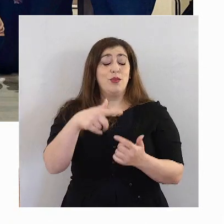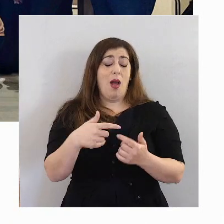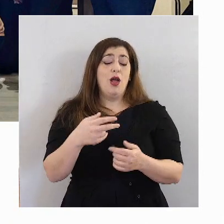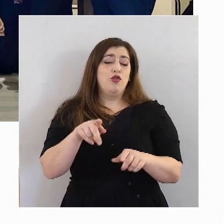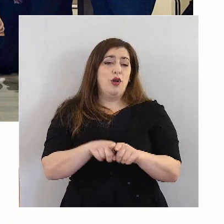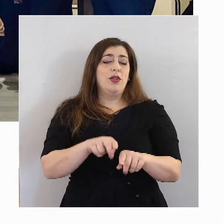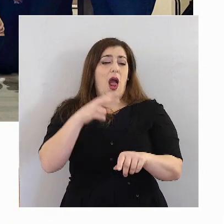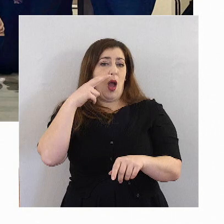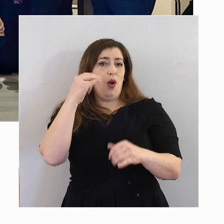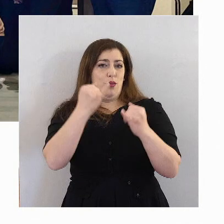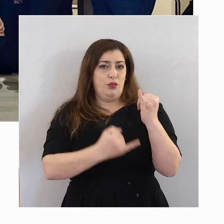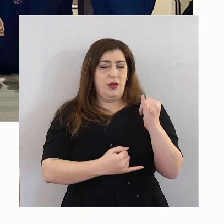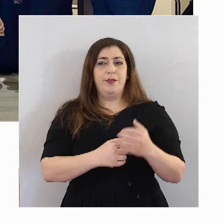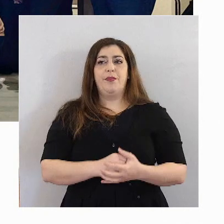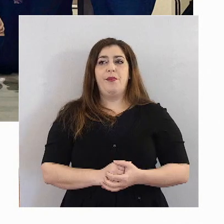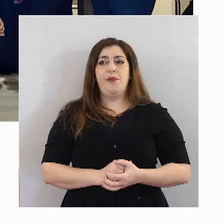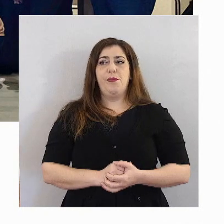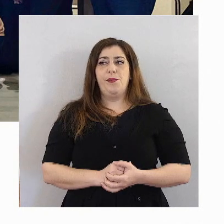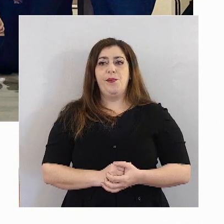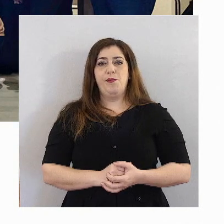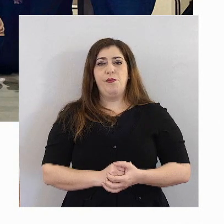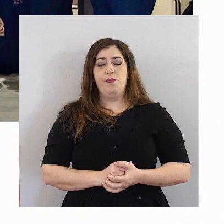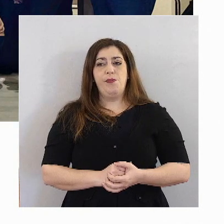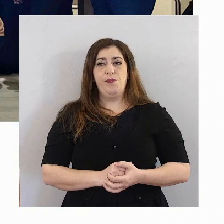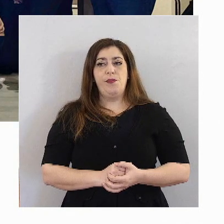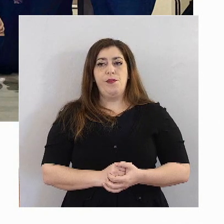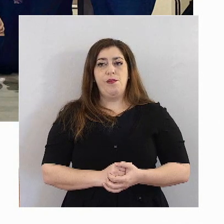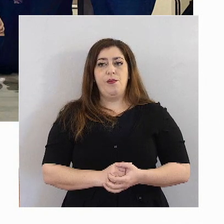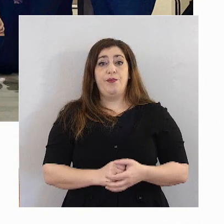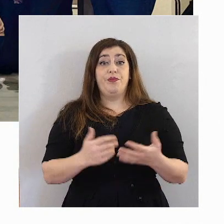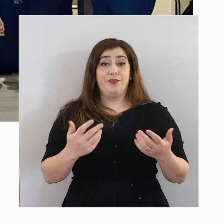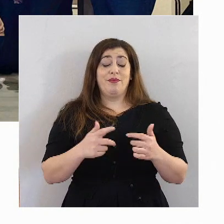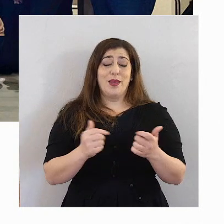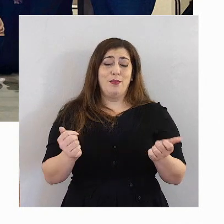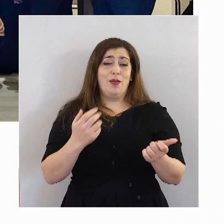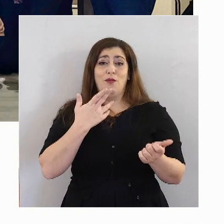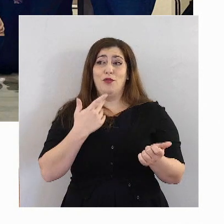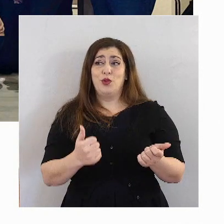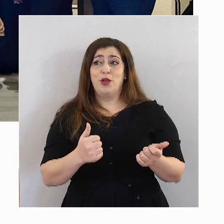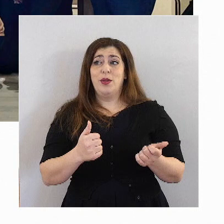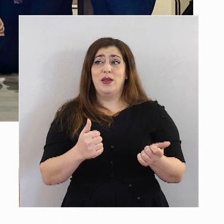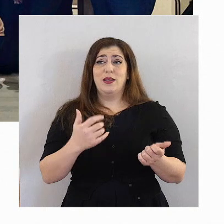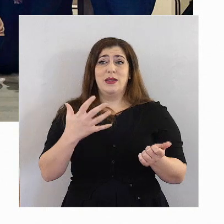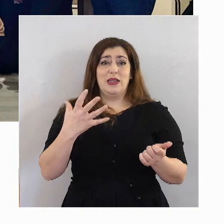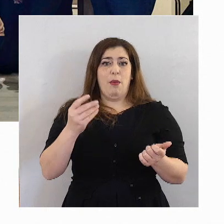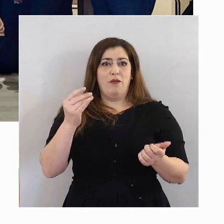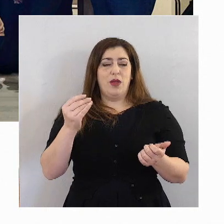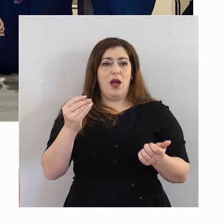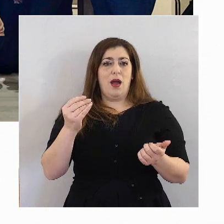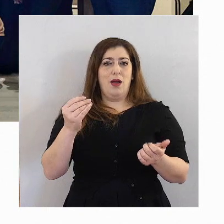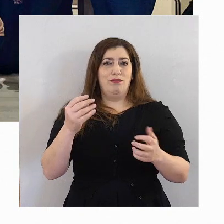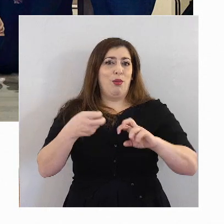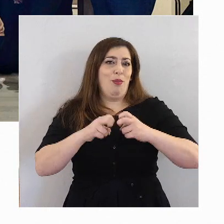also organized as part of the project, given that there was a lot of information and knowledge sharing that